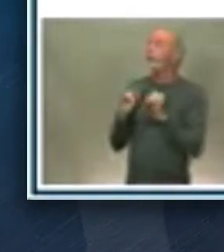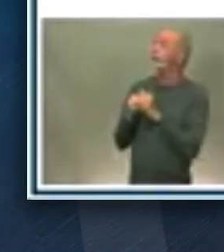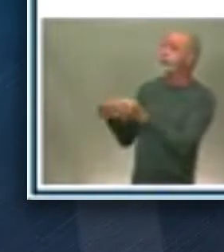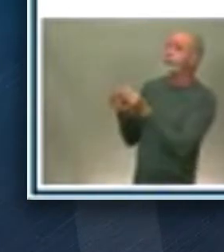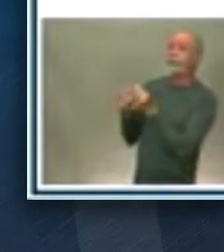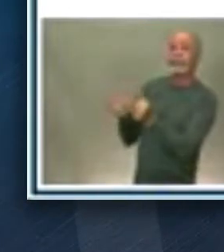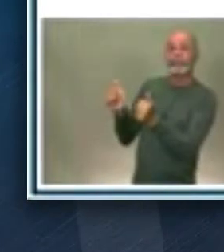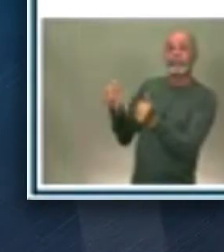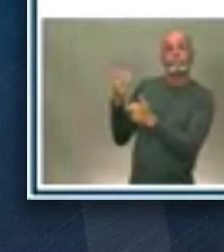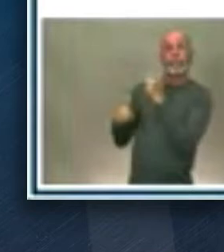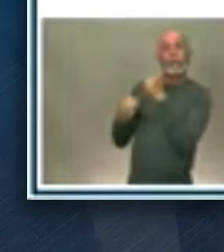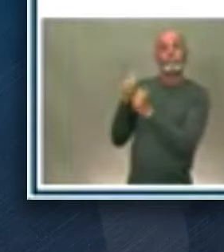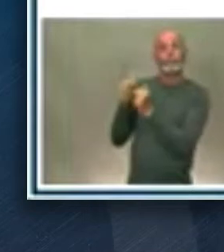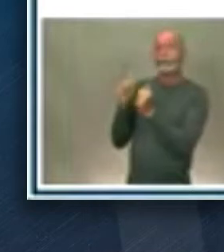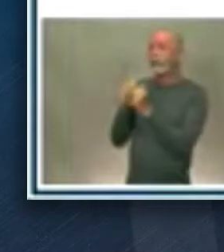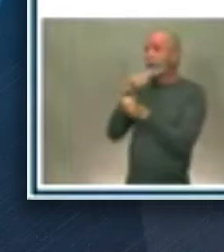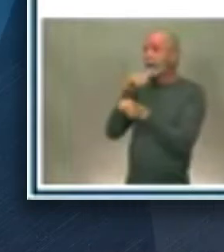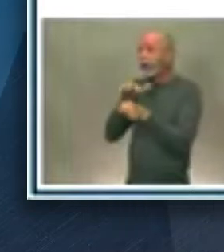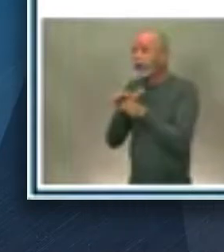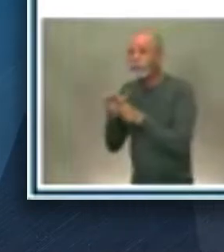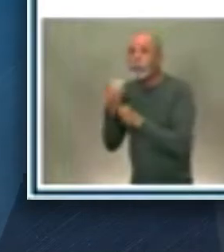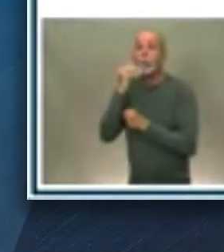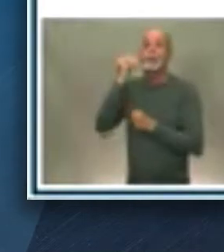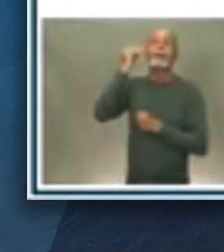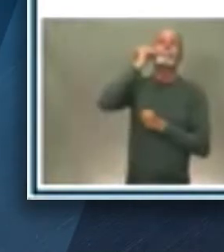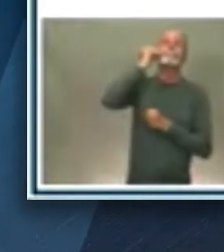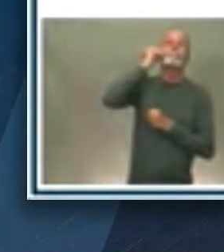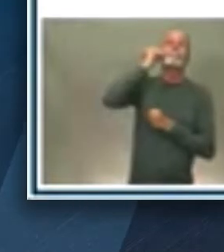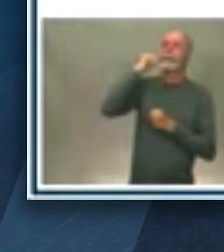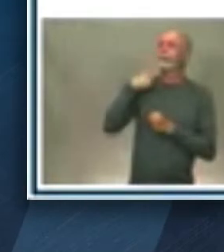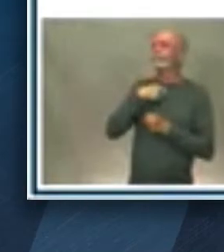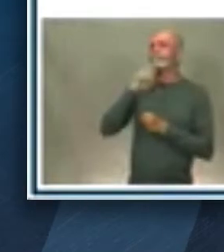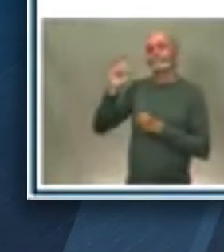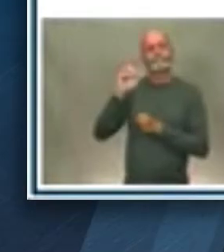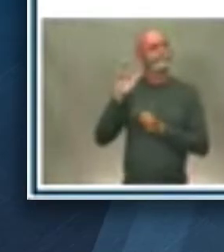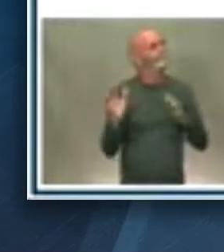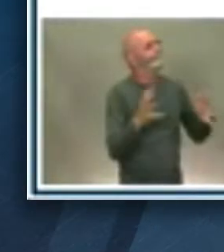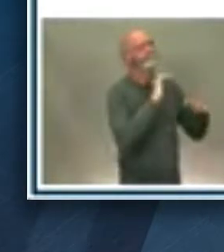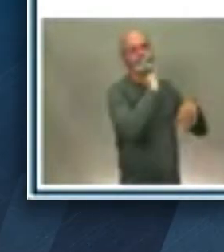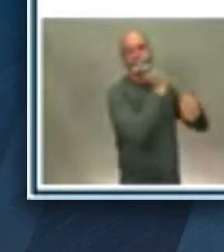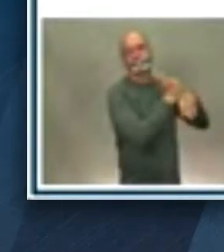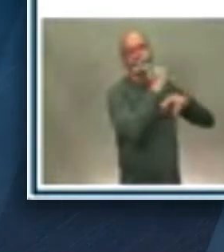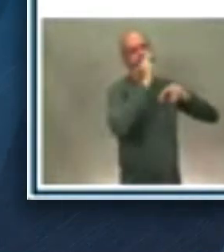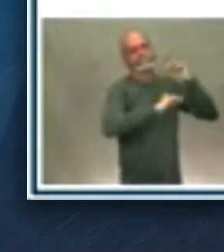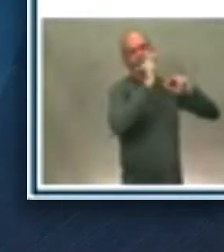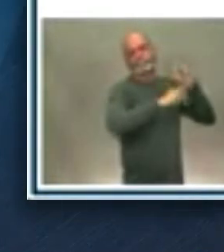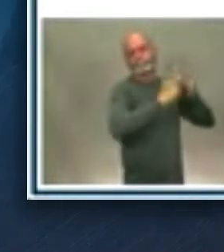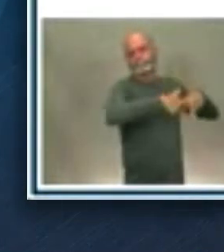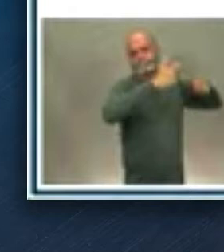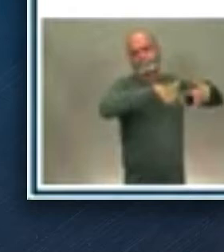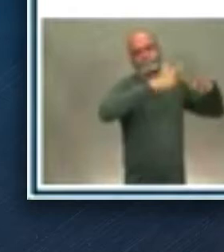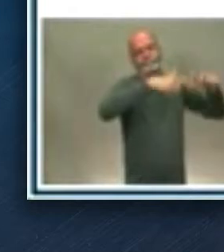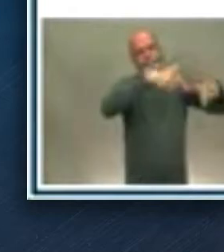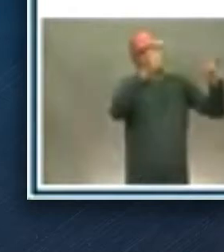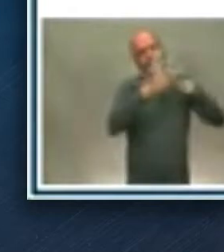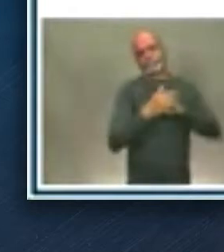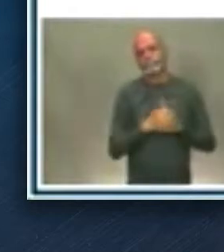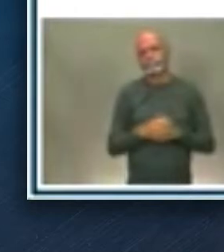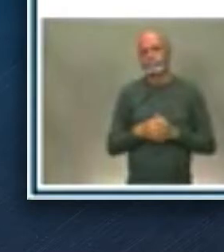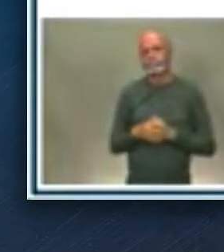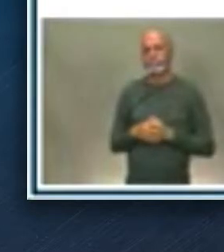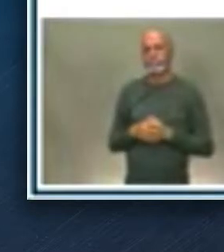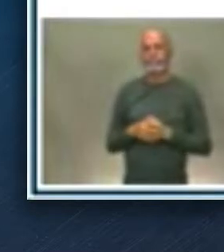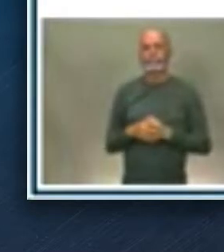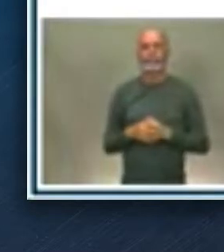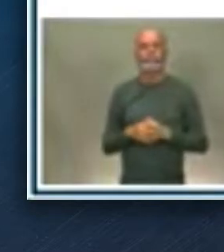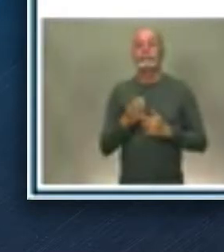crisis is more housing stock. I don't believe that rent control is a solution to the housing crisis. Yeah, I have calls from people